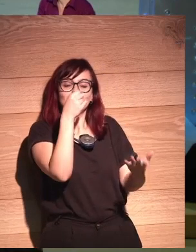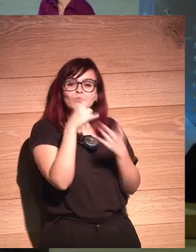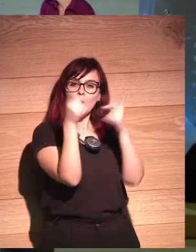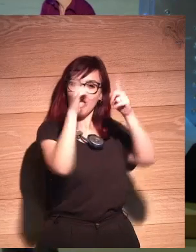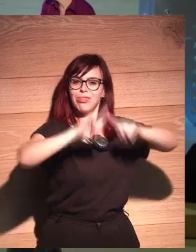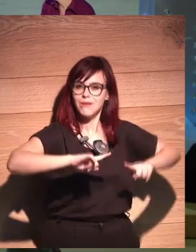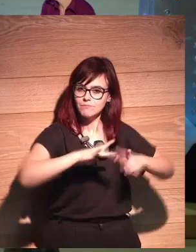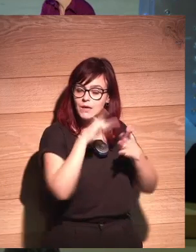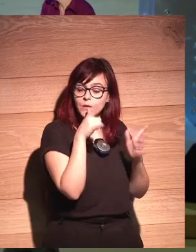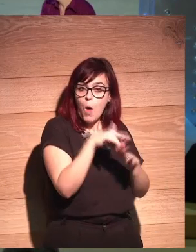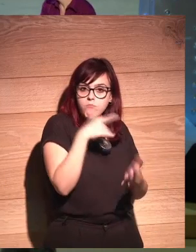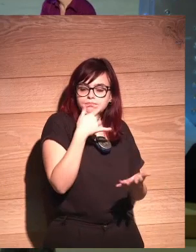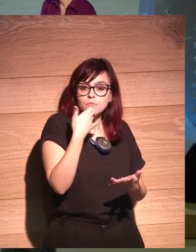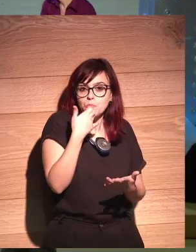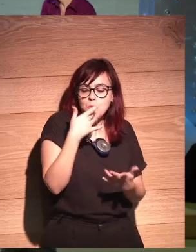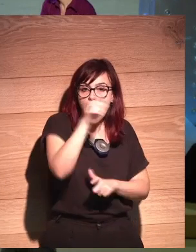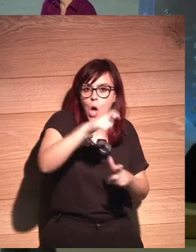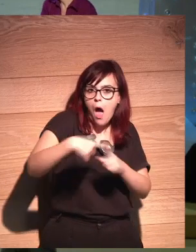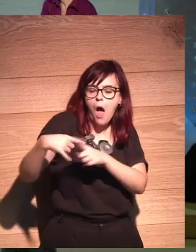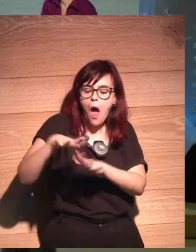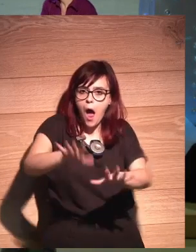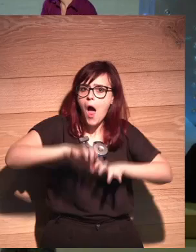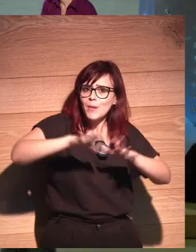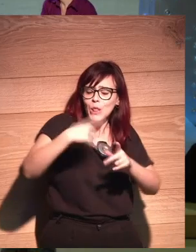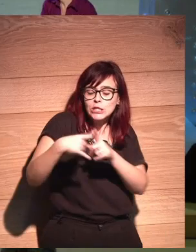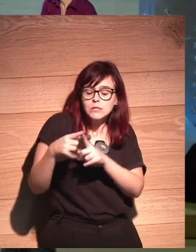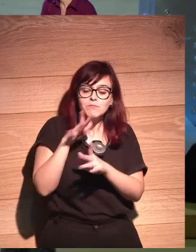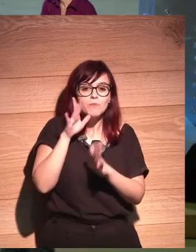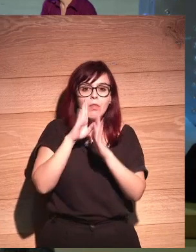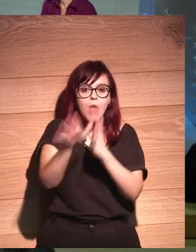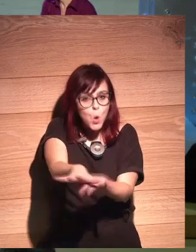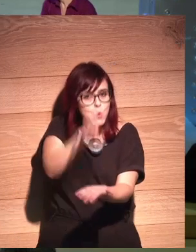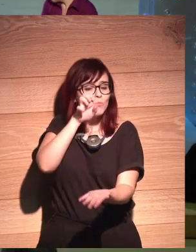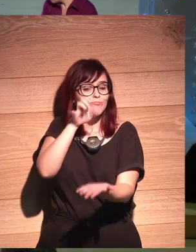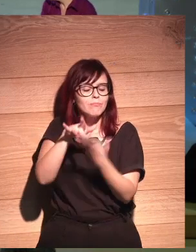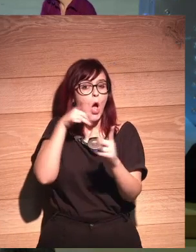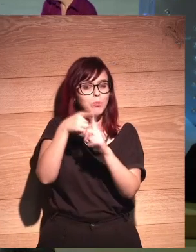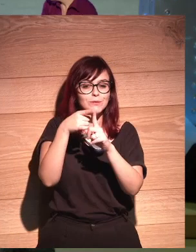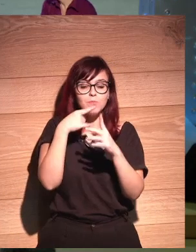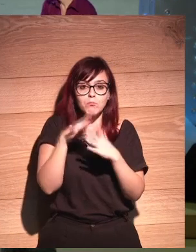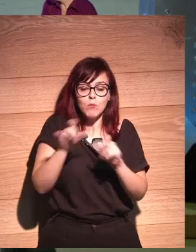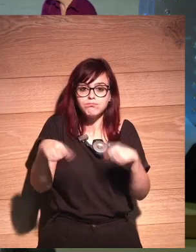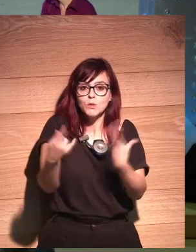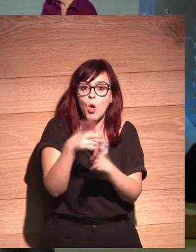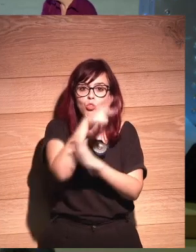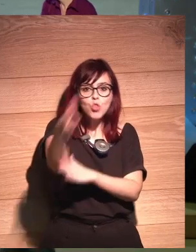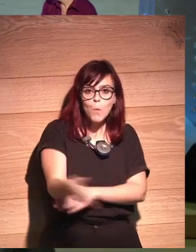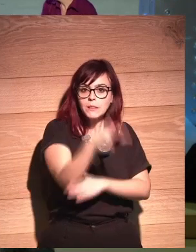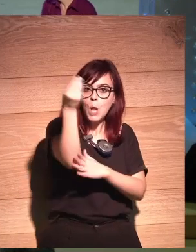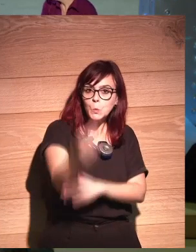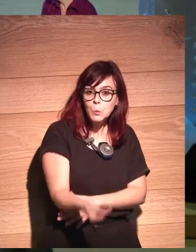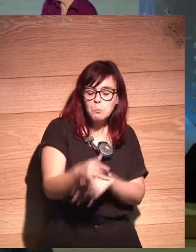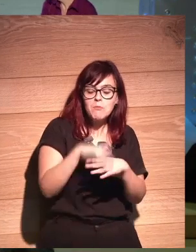noticing it sometimes. I have learned many things